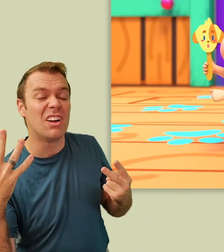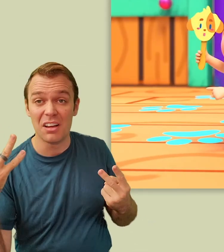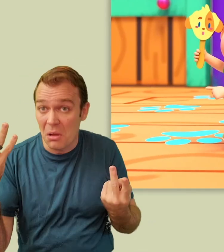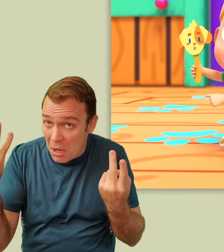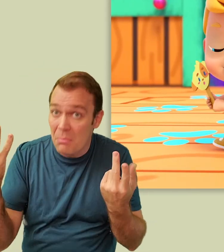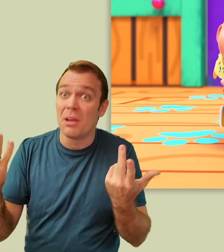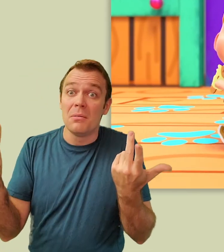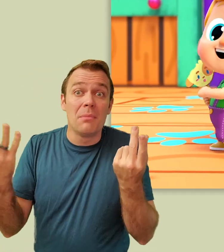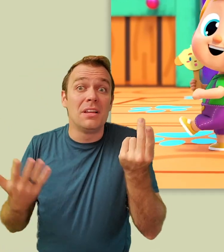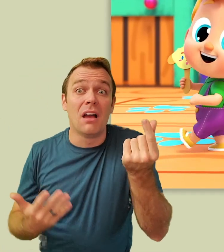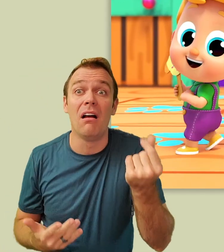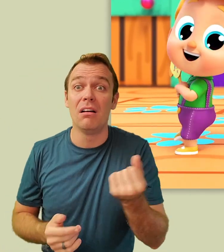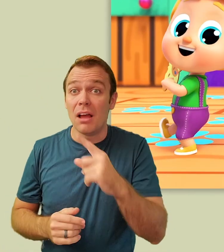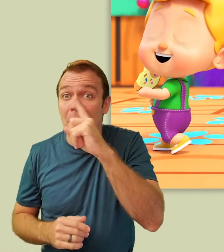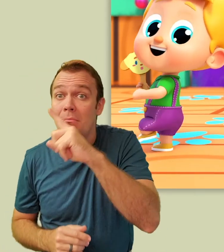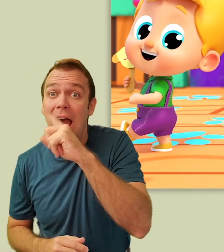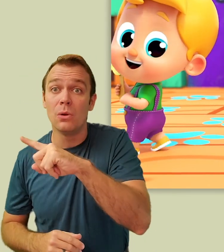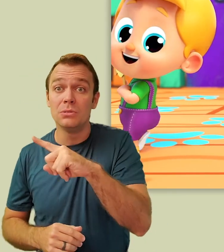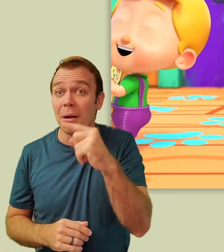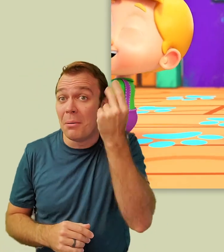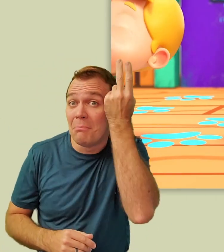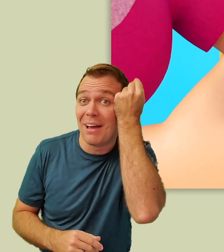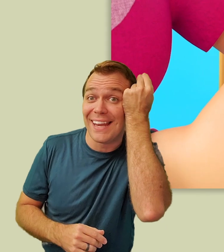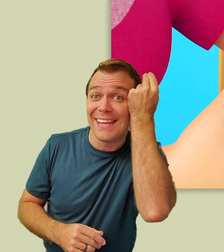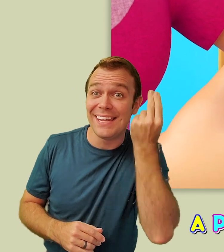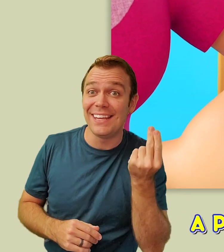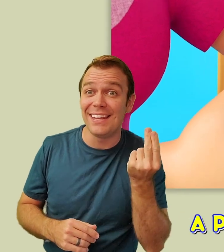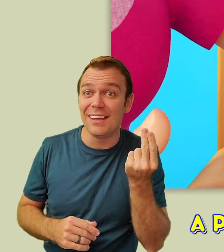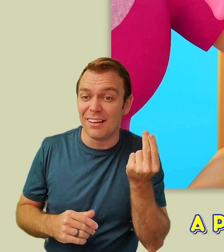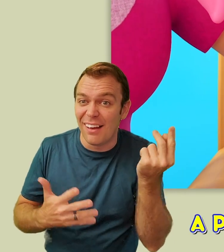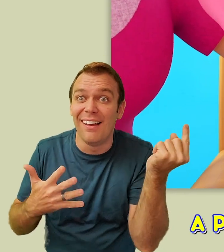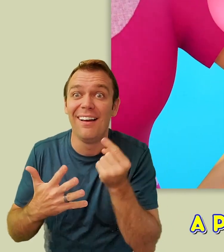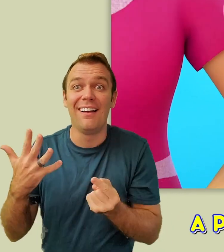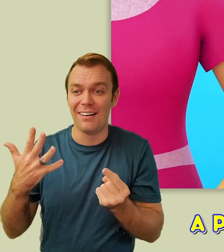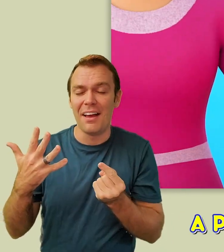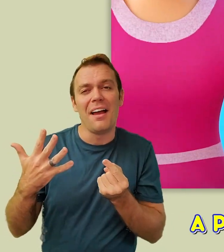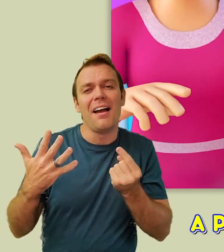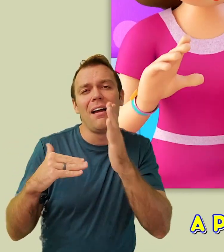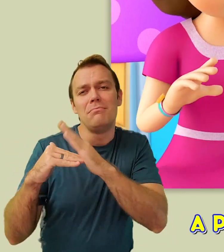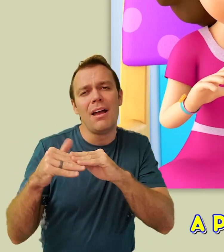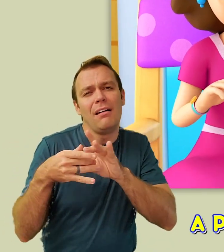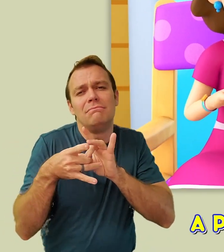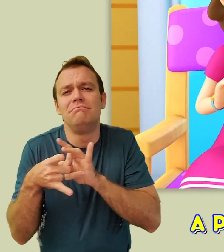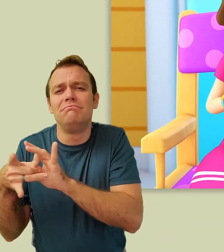5? A pup? A mouse? A bunny? A pet that loves